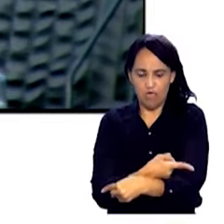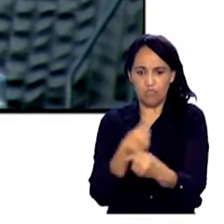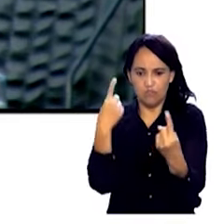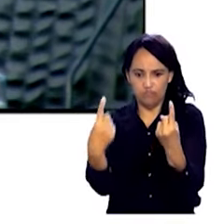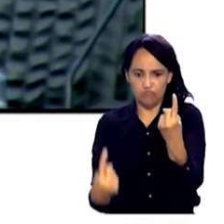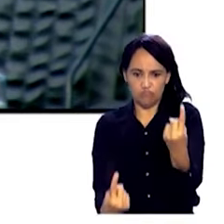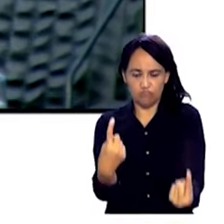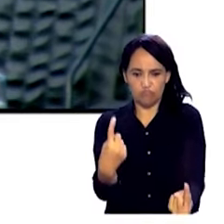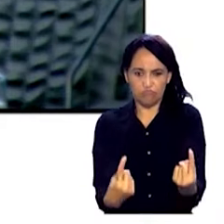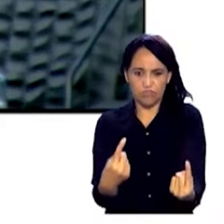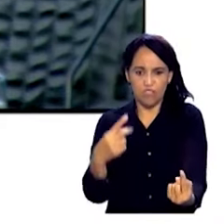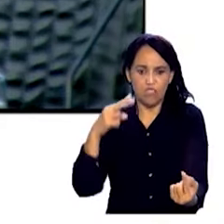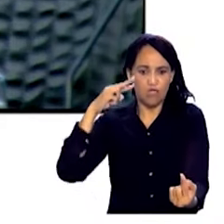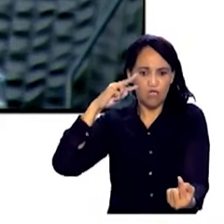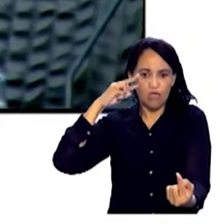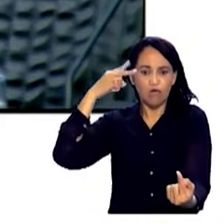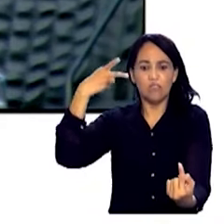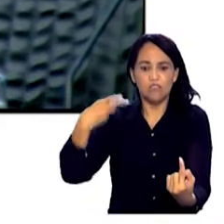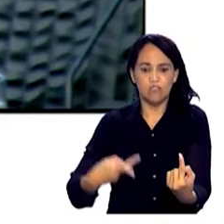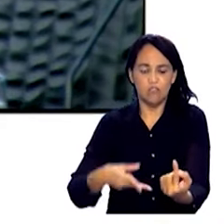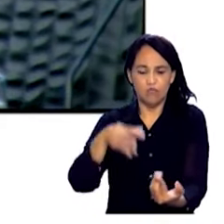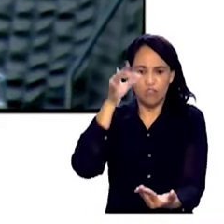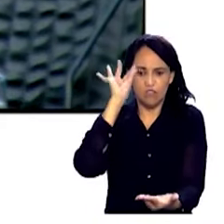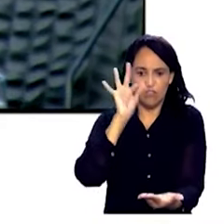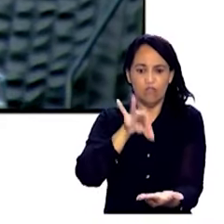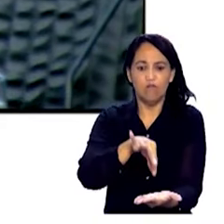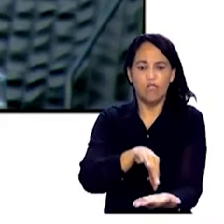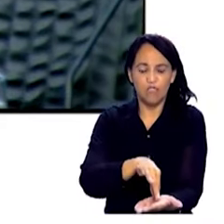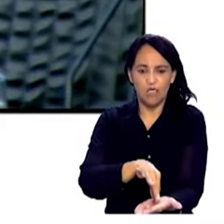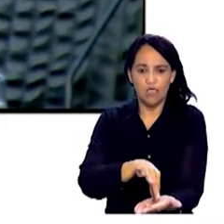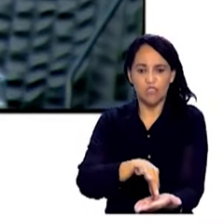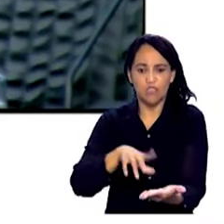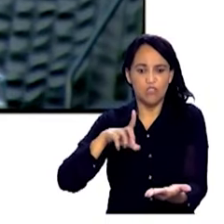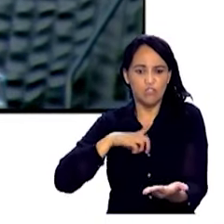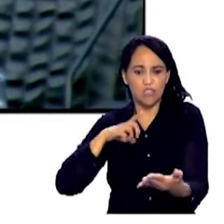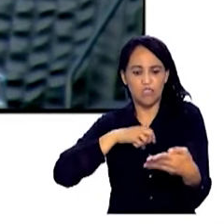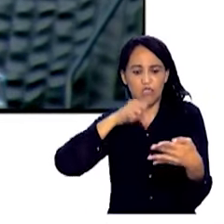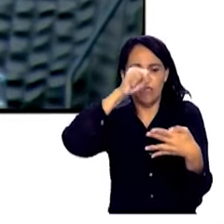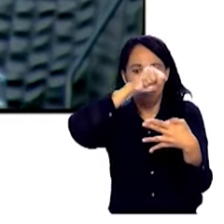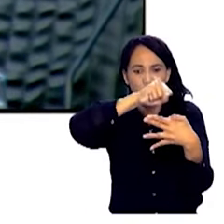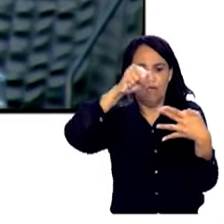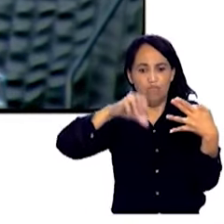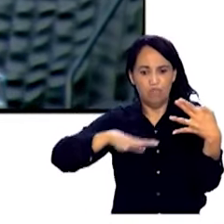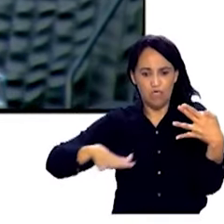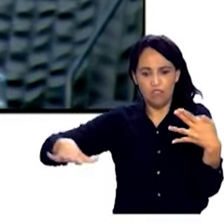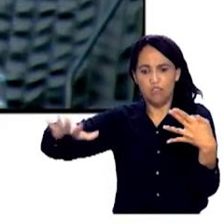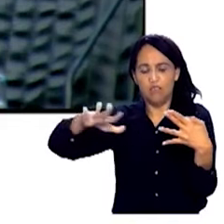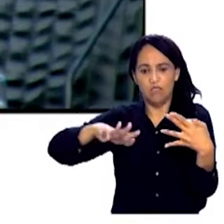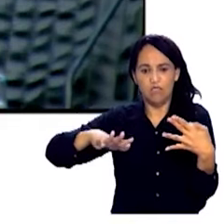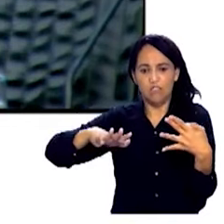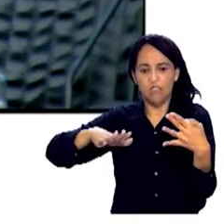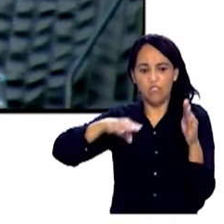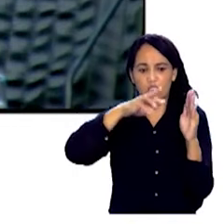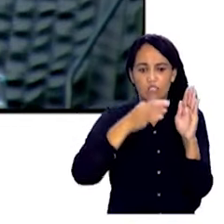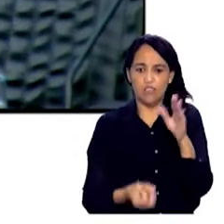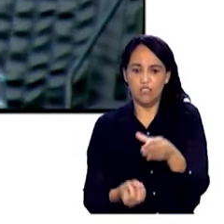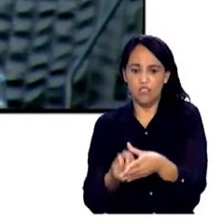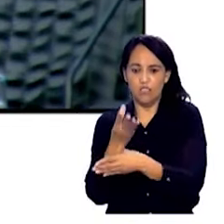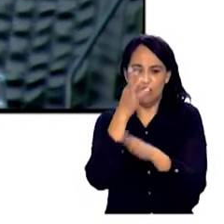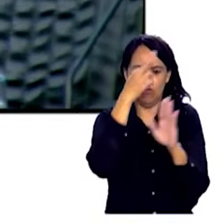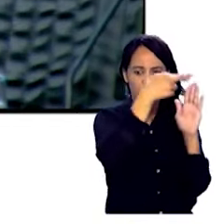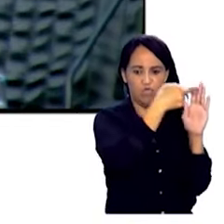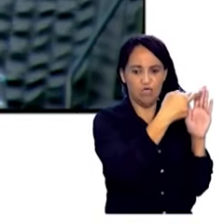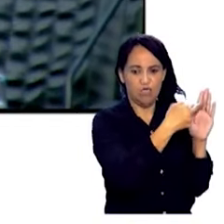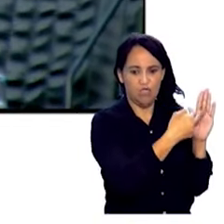the constitution But It held That the standards for determining How much discrimination was too much were not legal